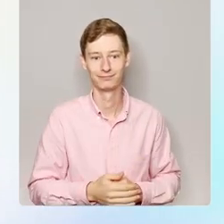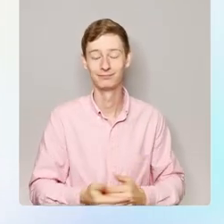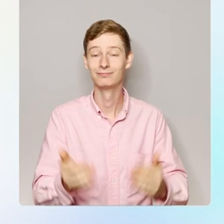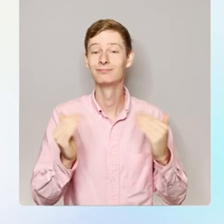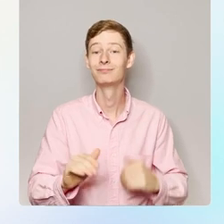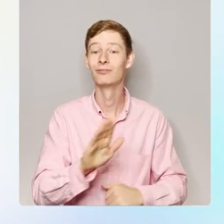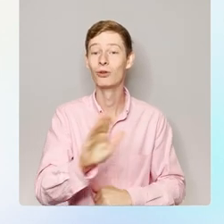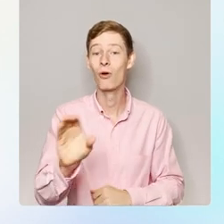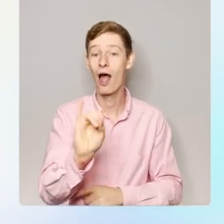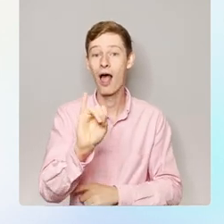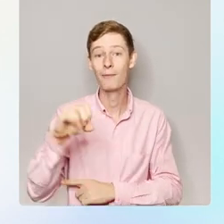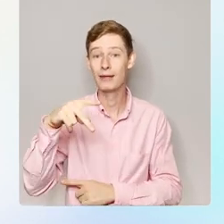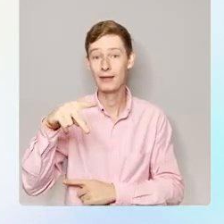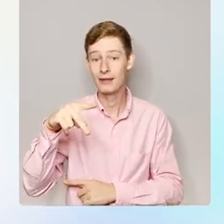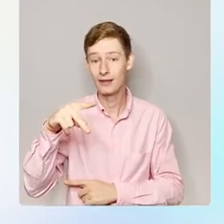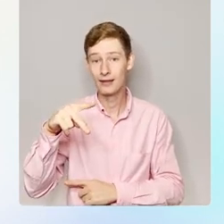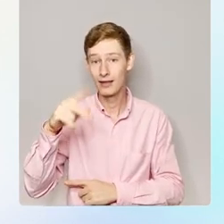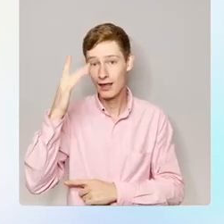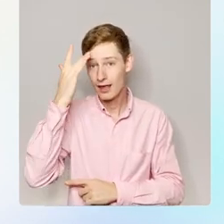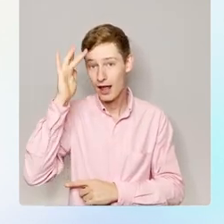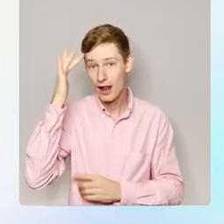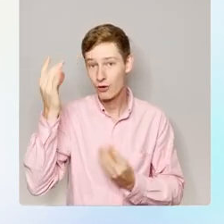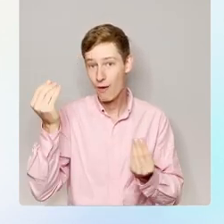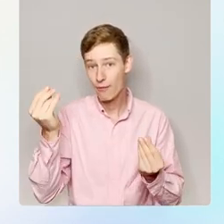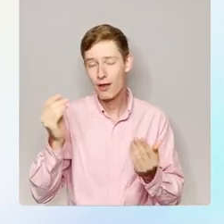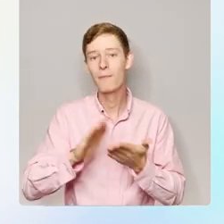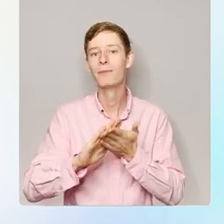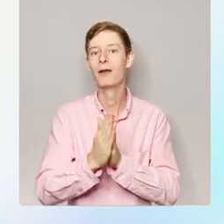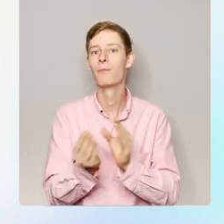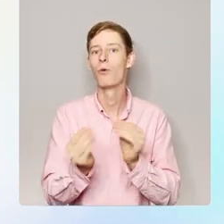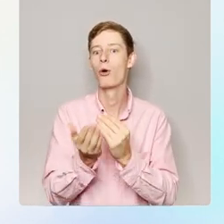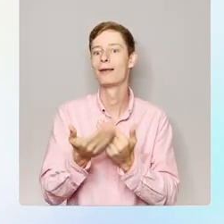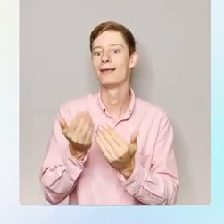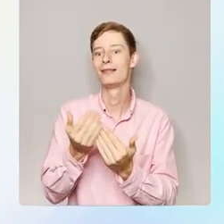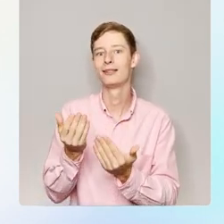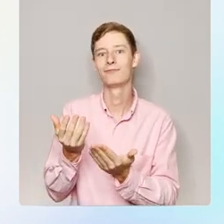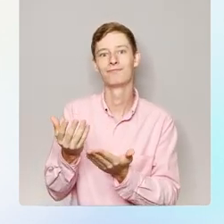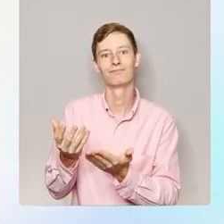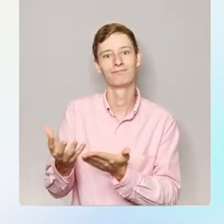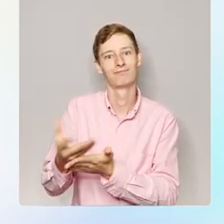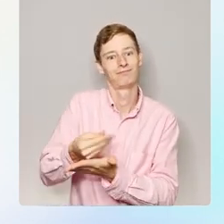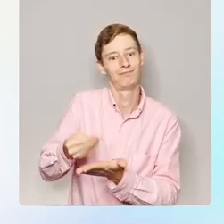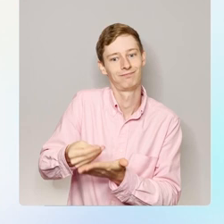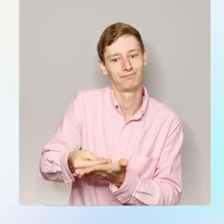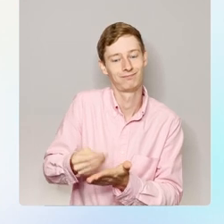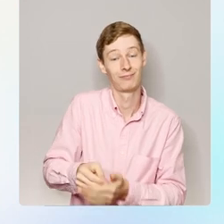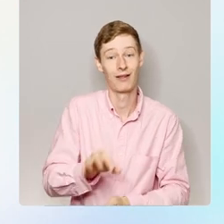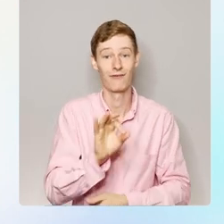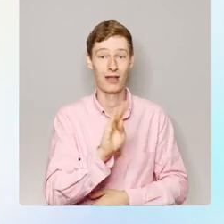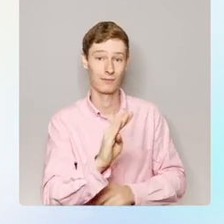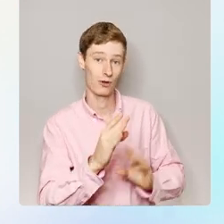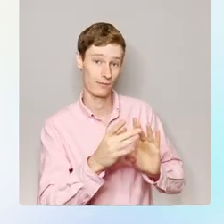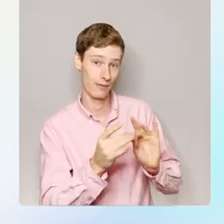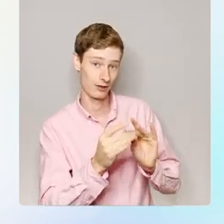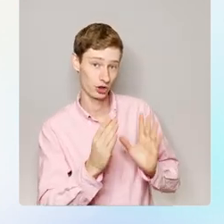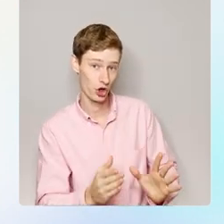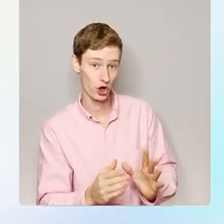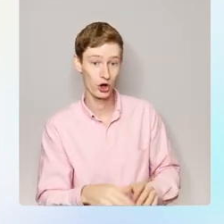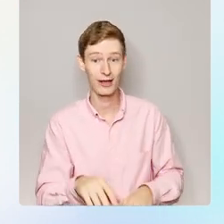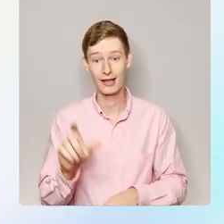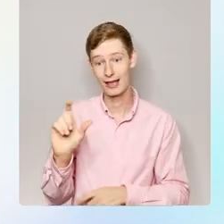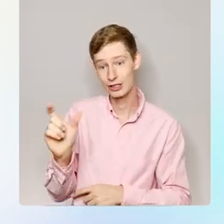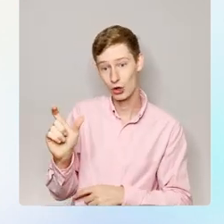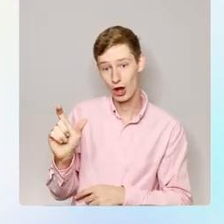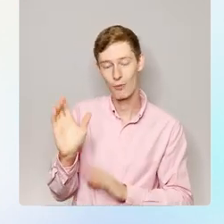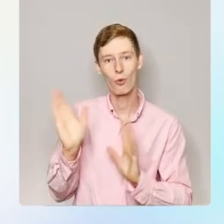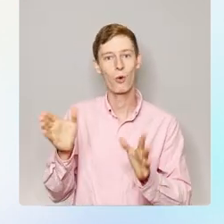IP. Meta Avatar Store that launched on Facebook, Instagram, and Messenger in June will be coming to VR